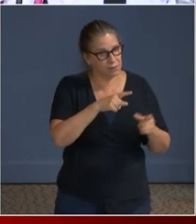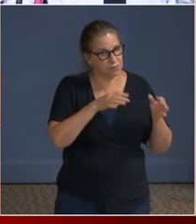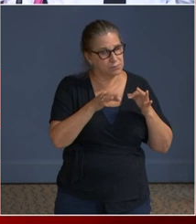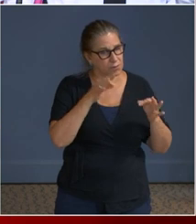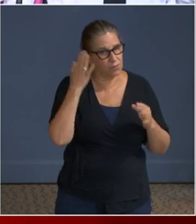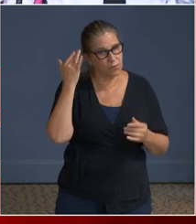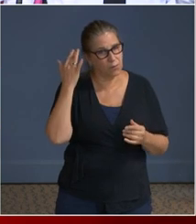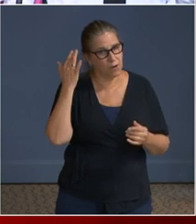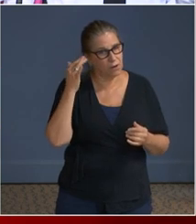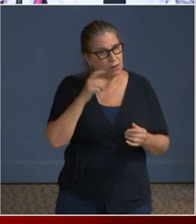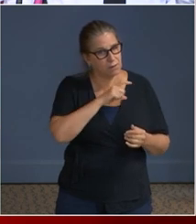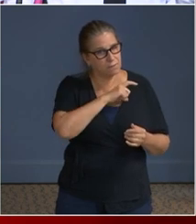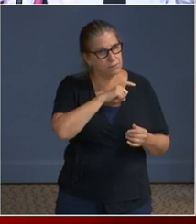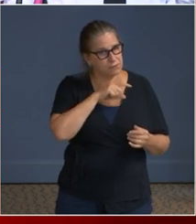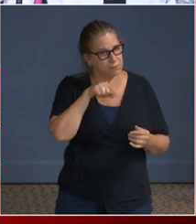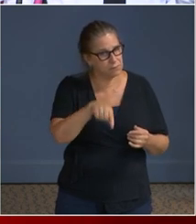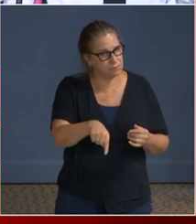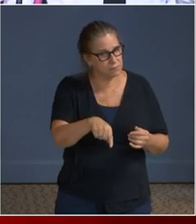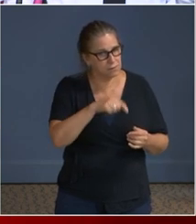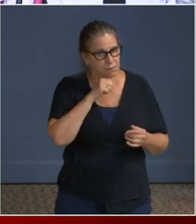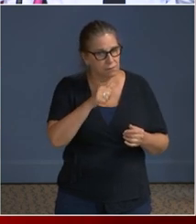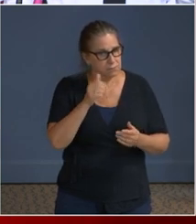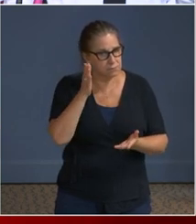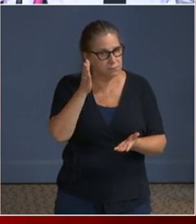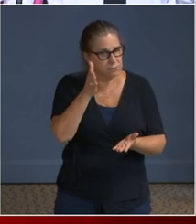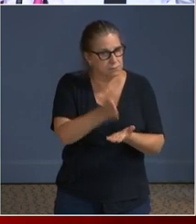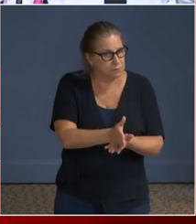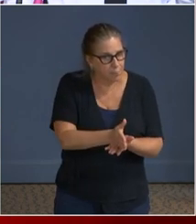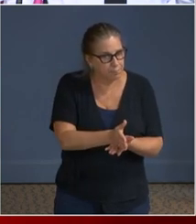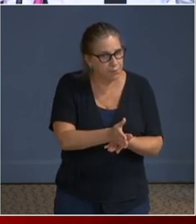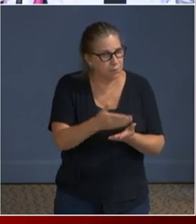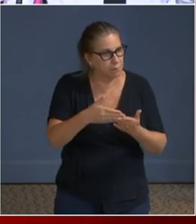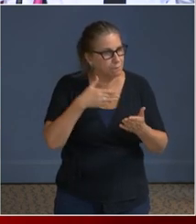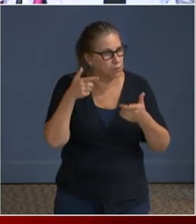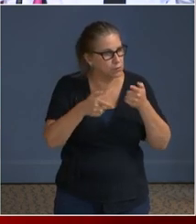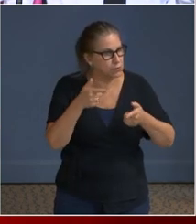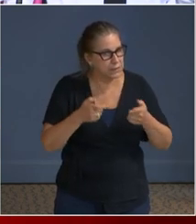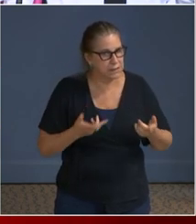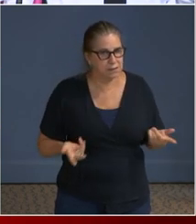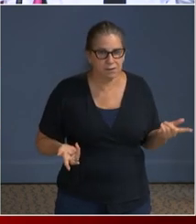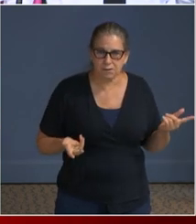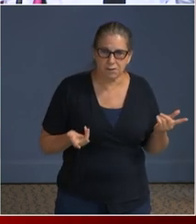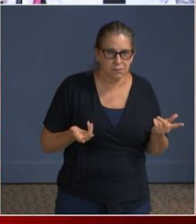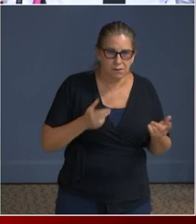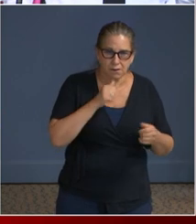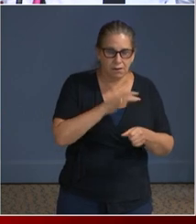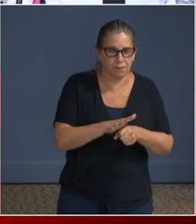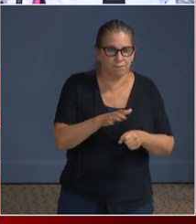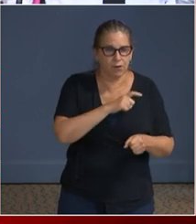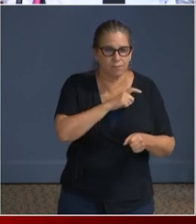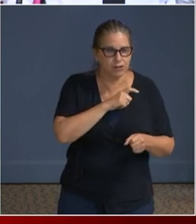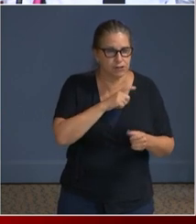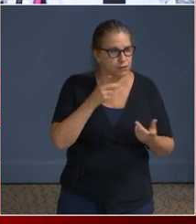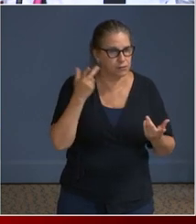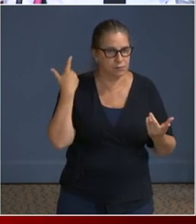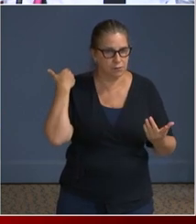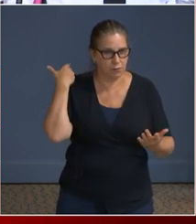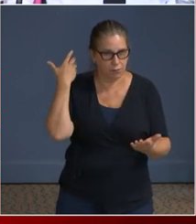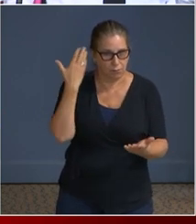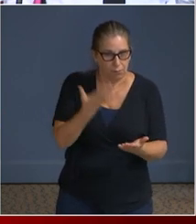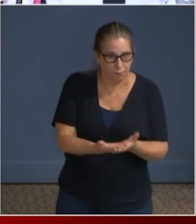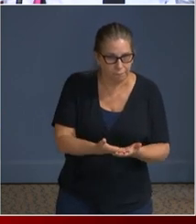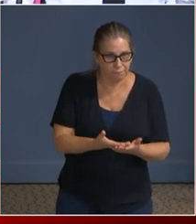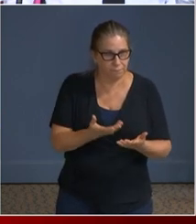those officers who were in the area did not try to break this up before the shooting occurred? Yeah, so there was not enough officers on the scene to be able to handle a crowd at